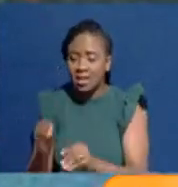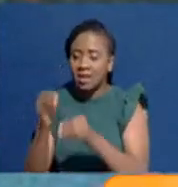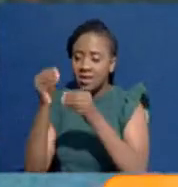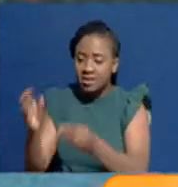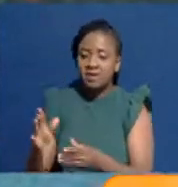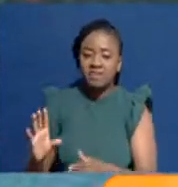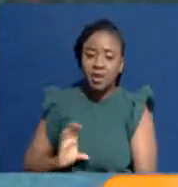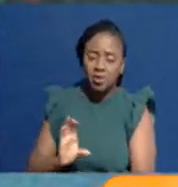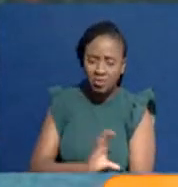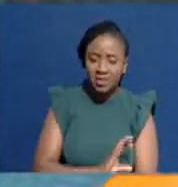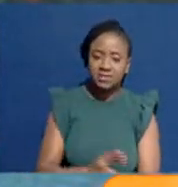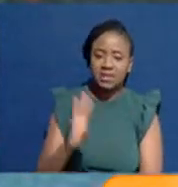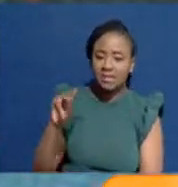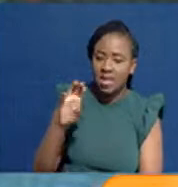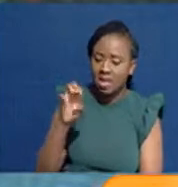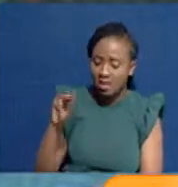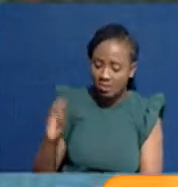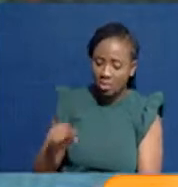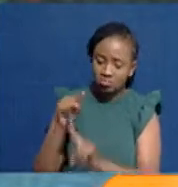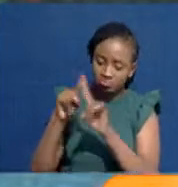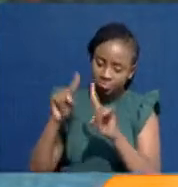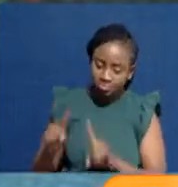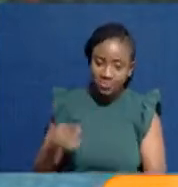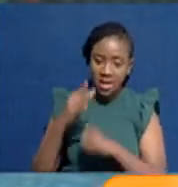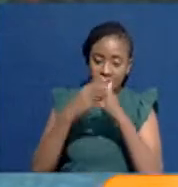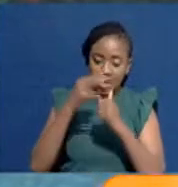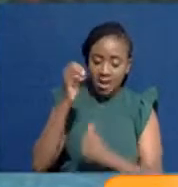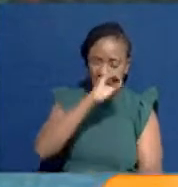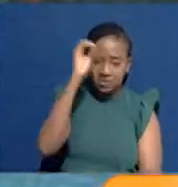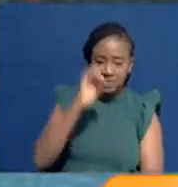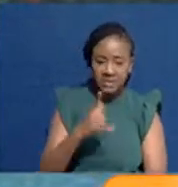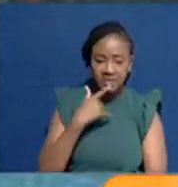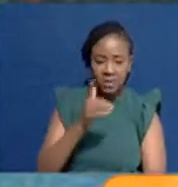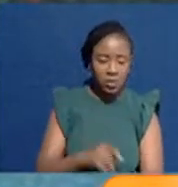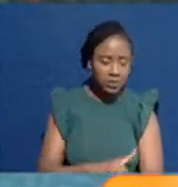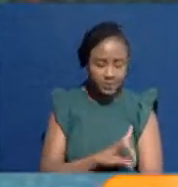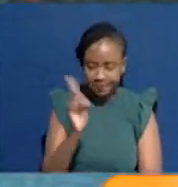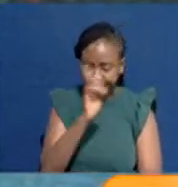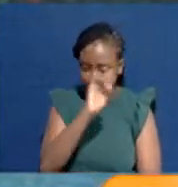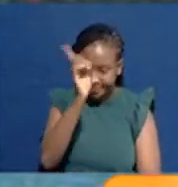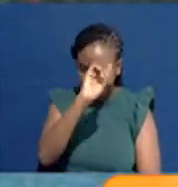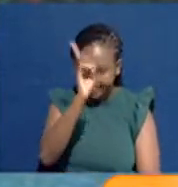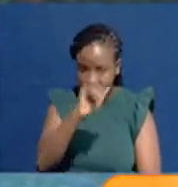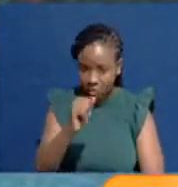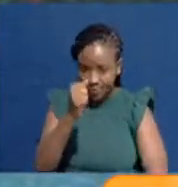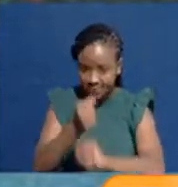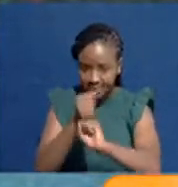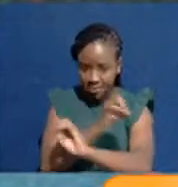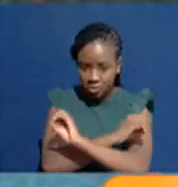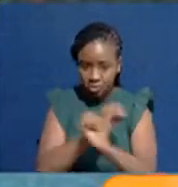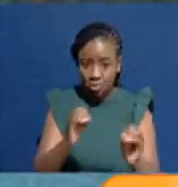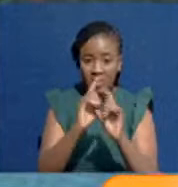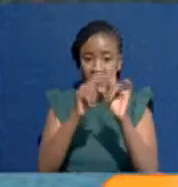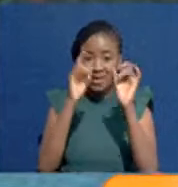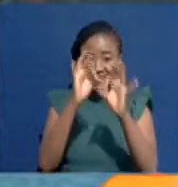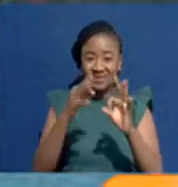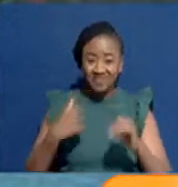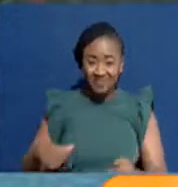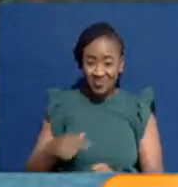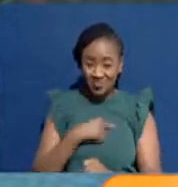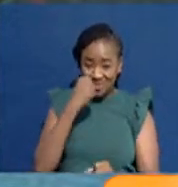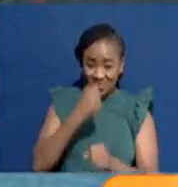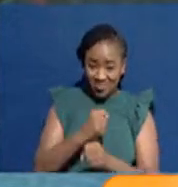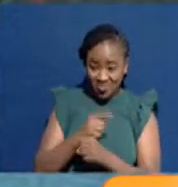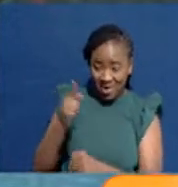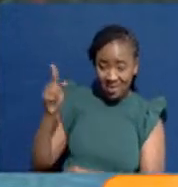committee, and over 90% are saying we are uncomfortable with this proposal. Had we been in power, I can tell you that